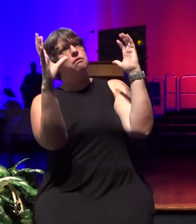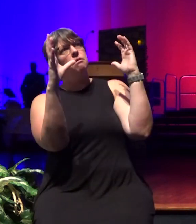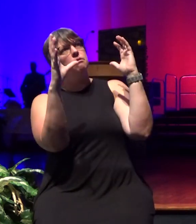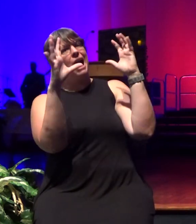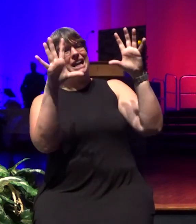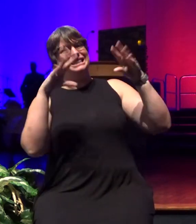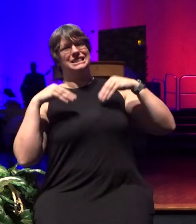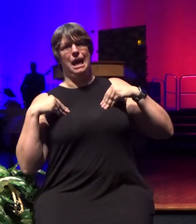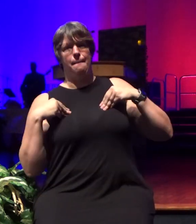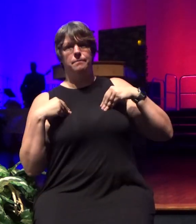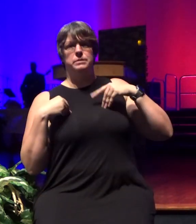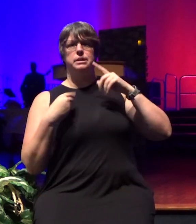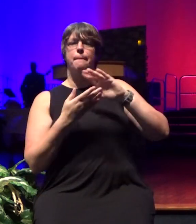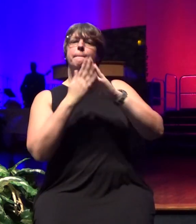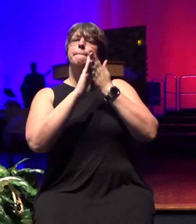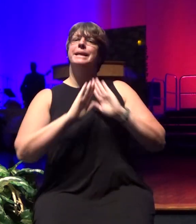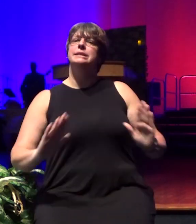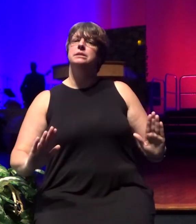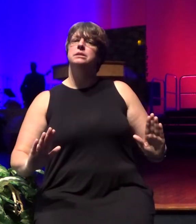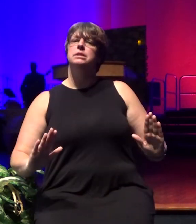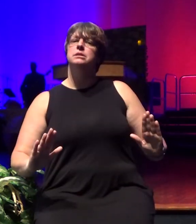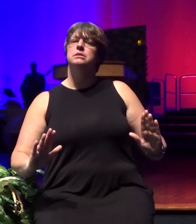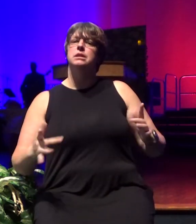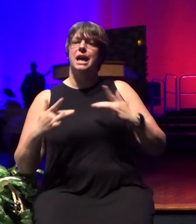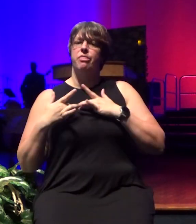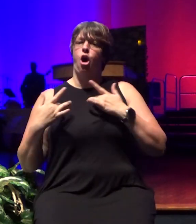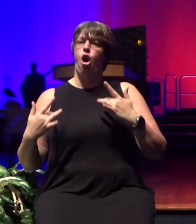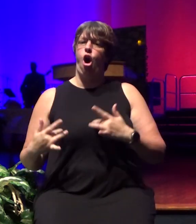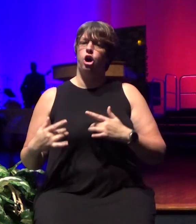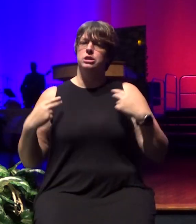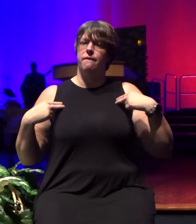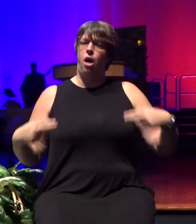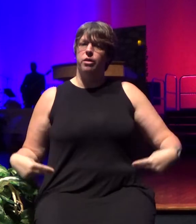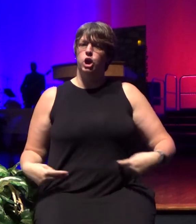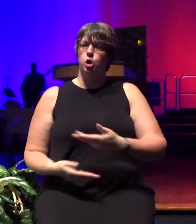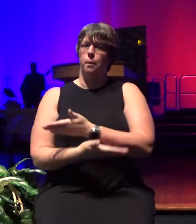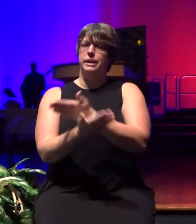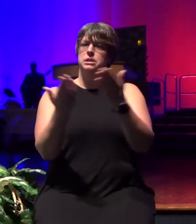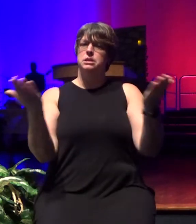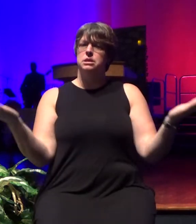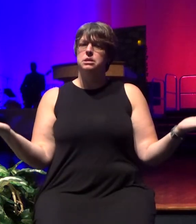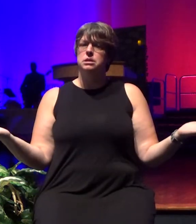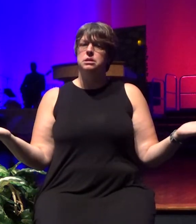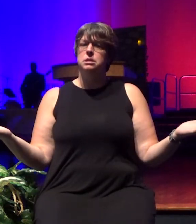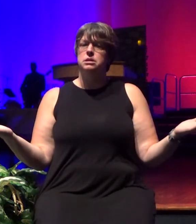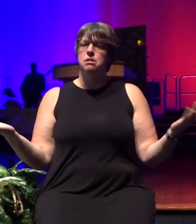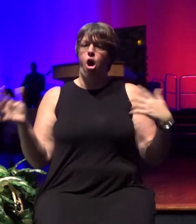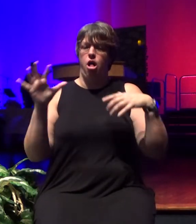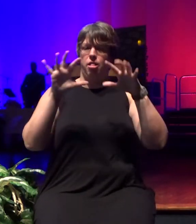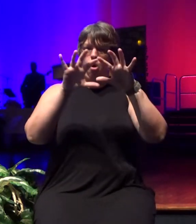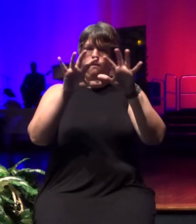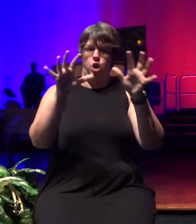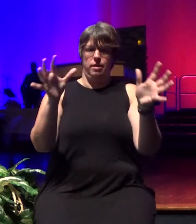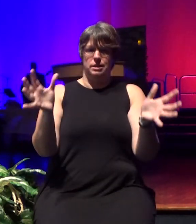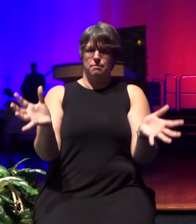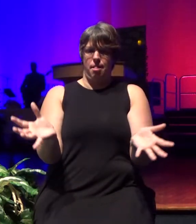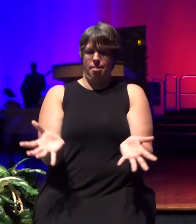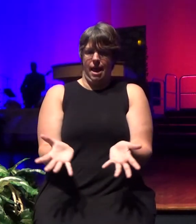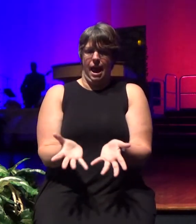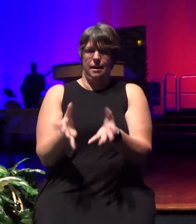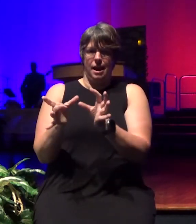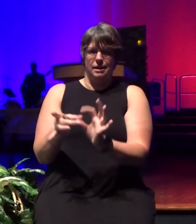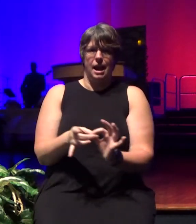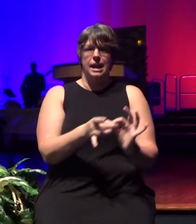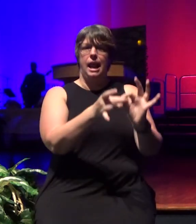I accept the healings, the empowerments, the freedom of mind, body, and emotions for all of us here, of situations. Something about this